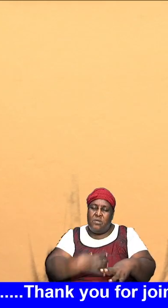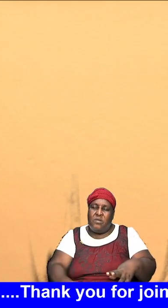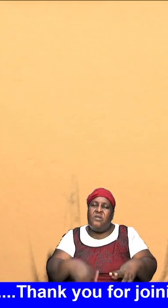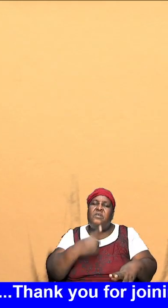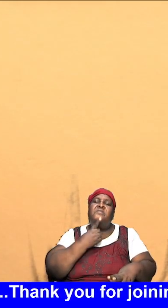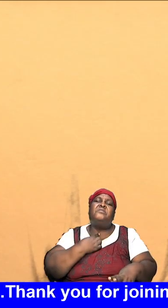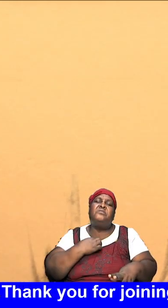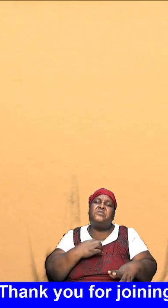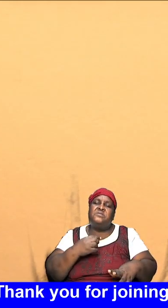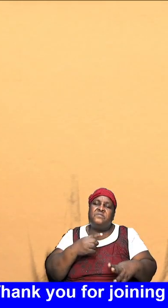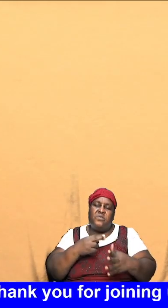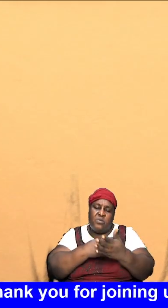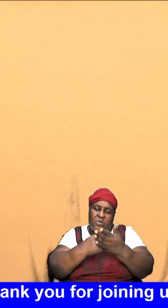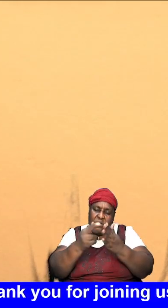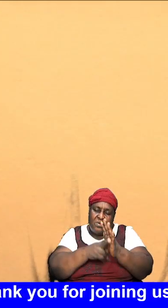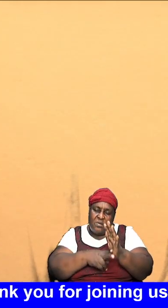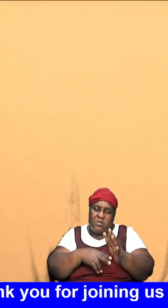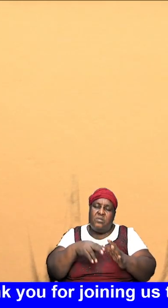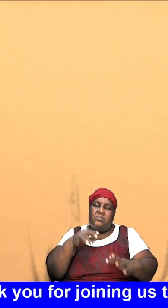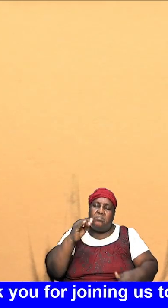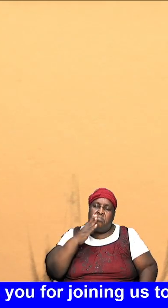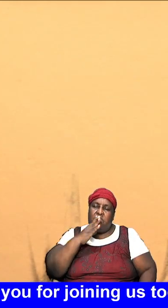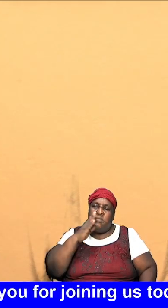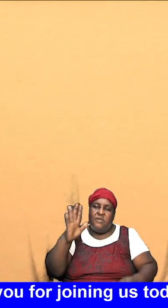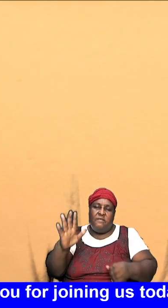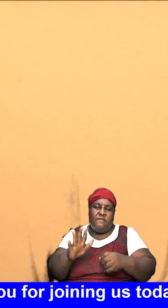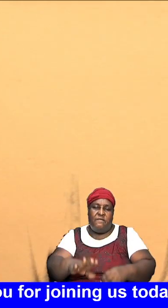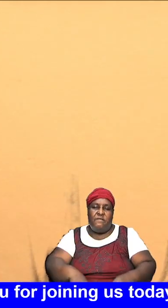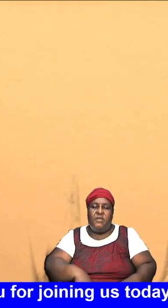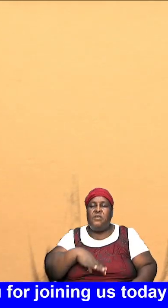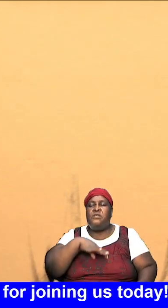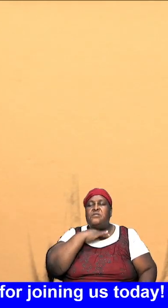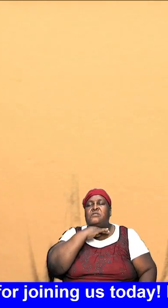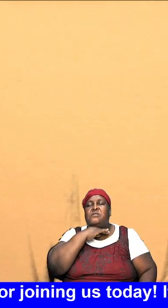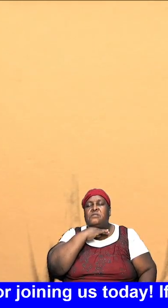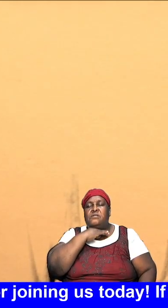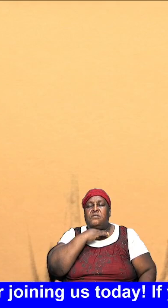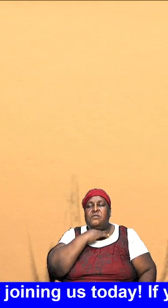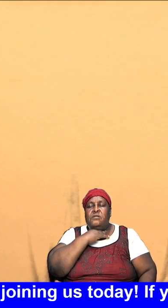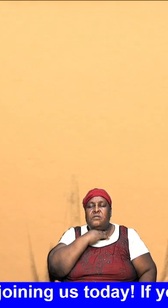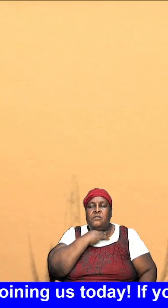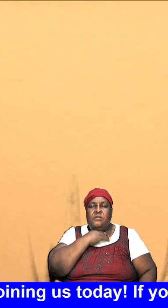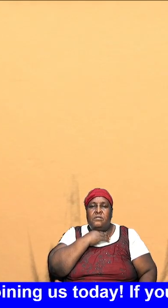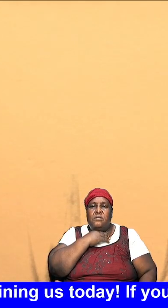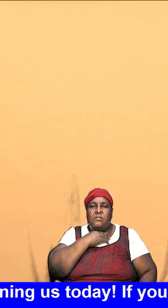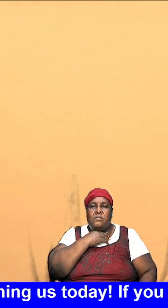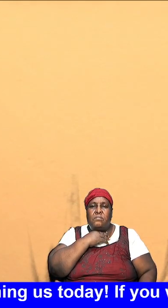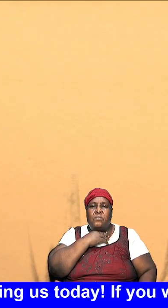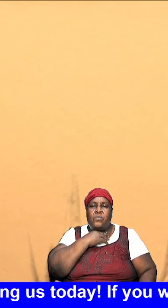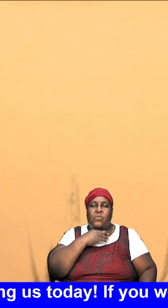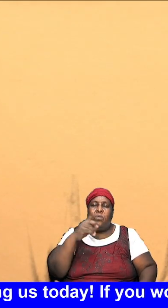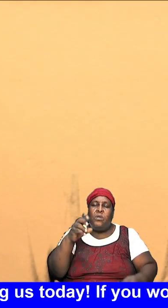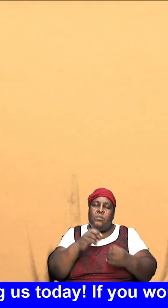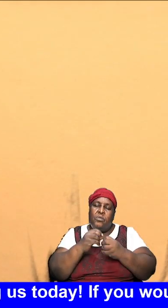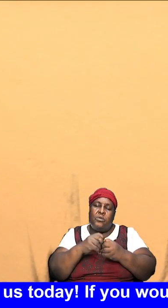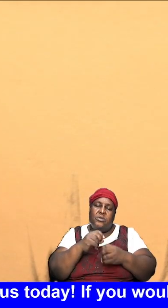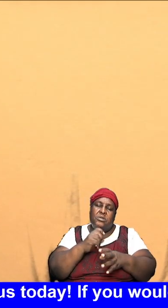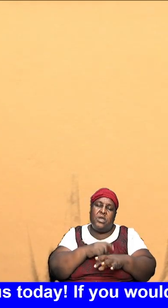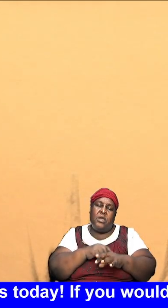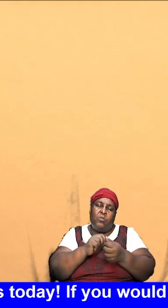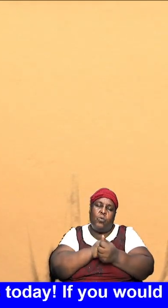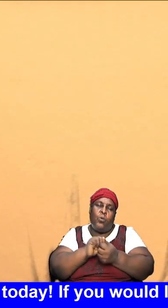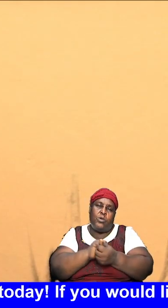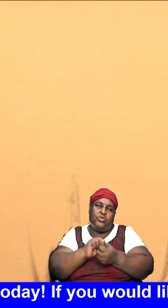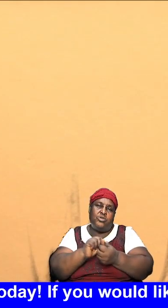righteousness, for they shall be filled. I ask you one more time, God, to wash us one more time. Make